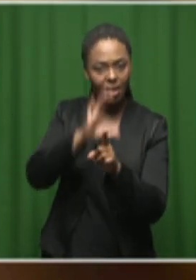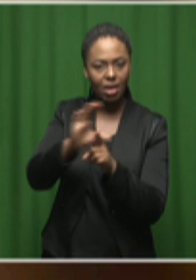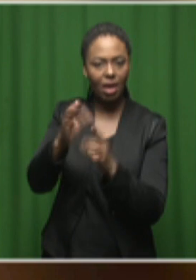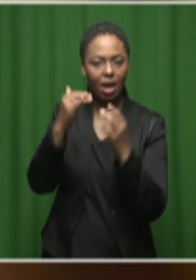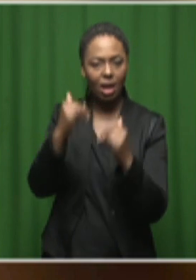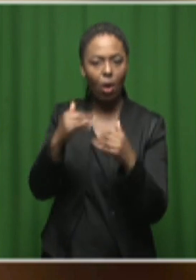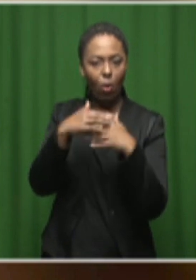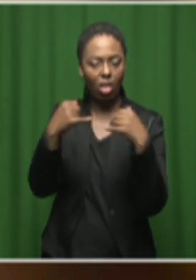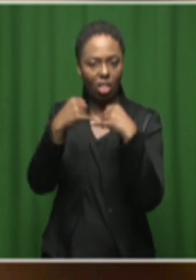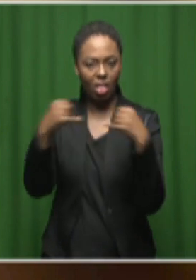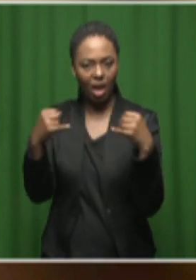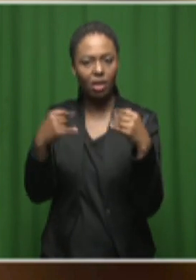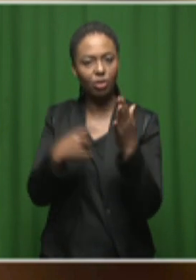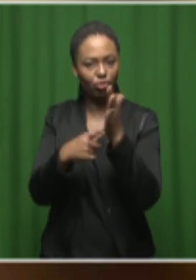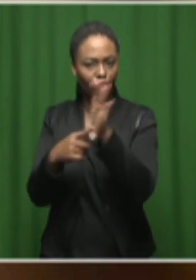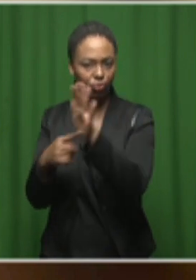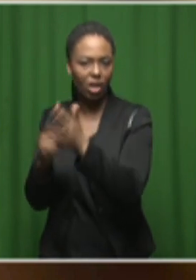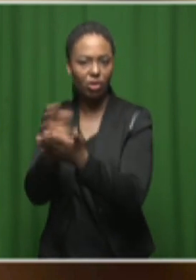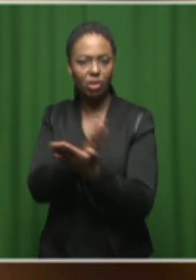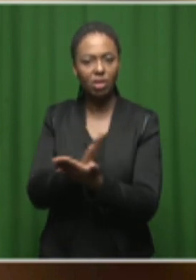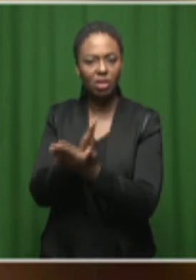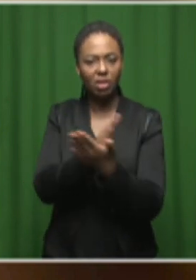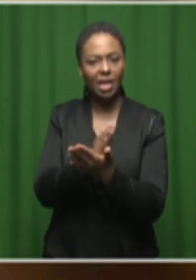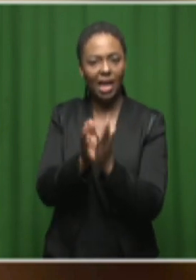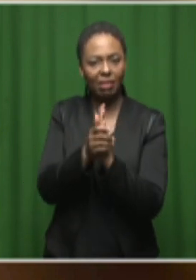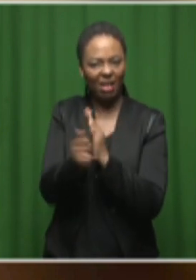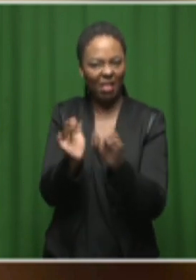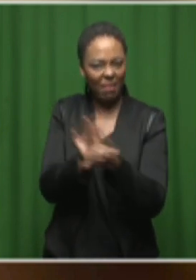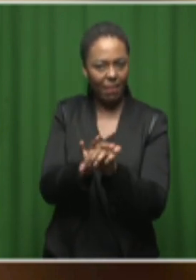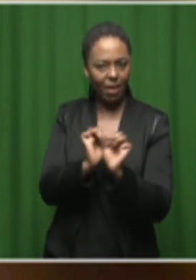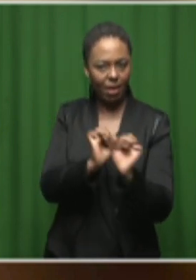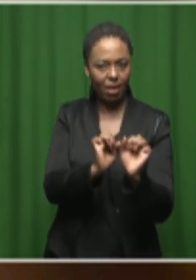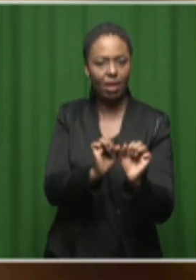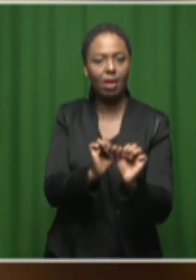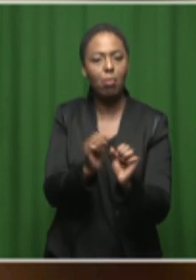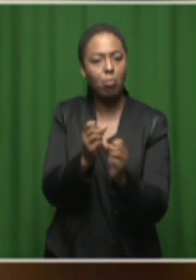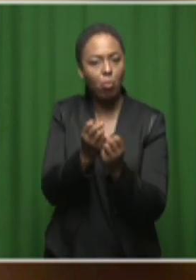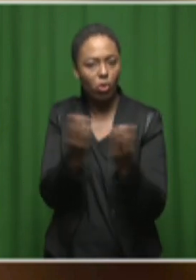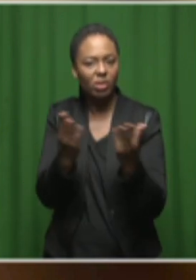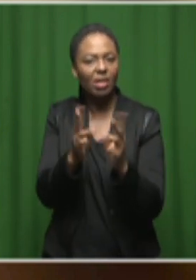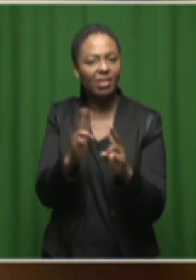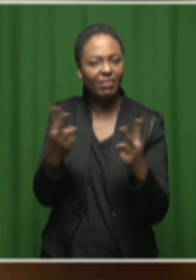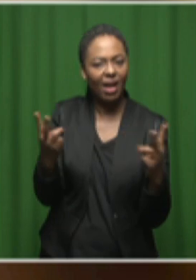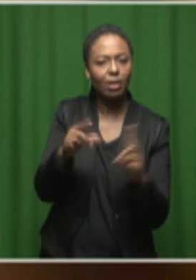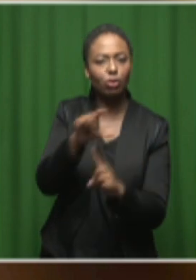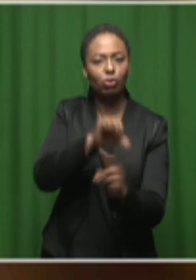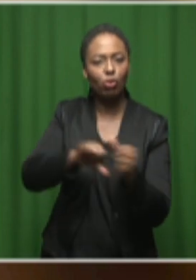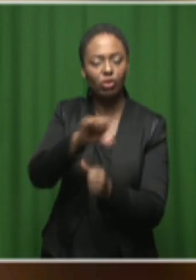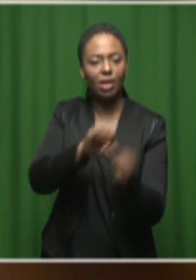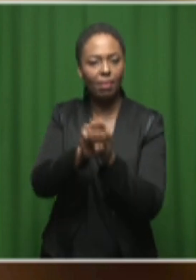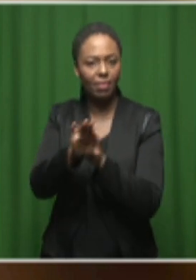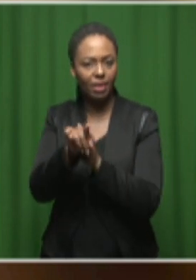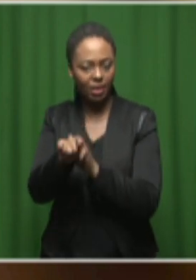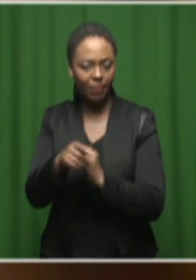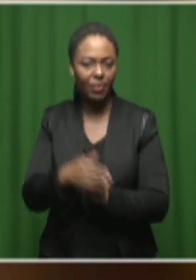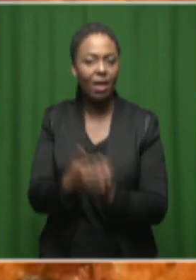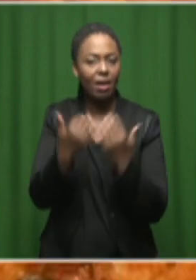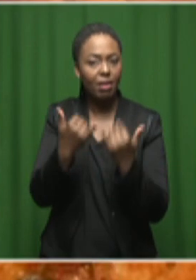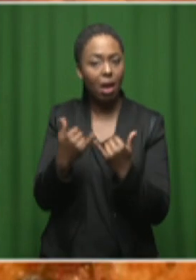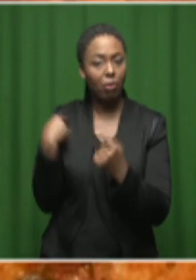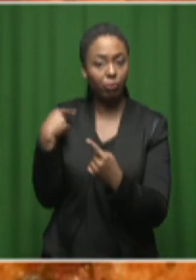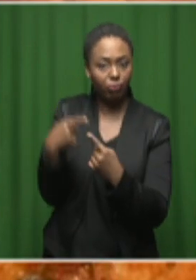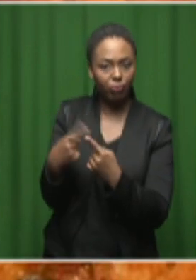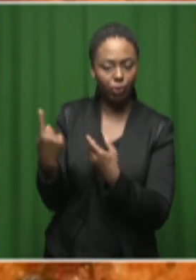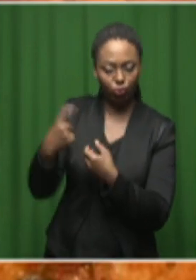digital space by sharing her talent and skills on various social media platforms. Now, to tell us more about how her journey has been like in the culinary